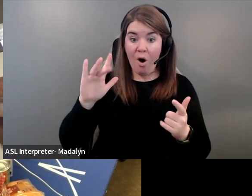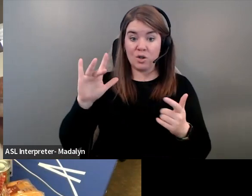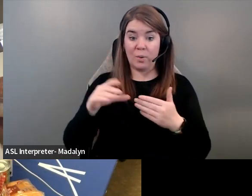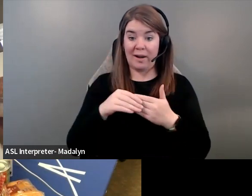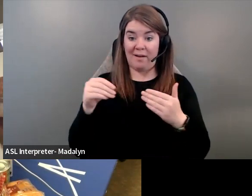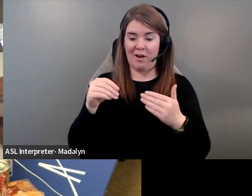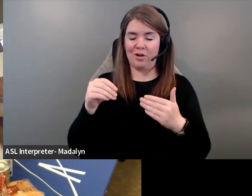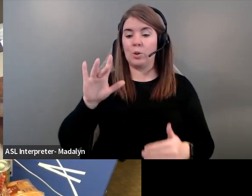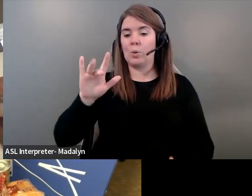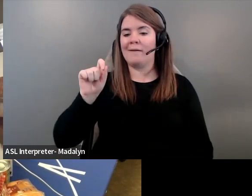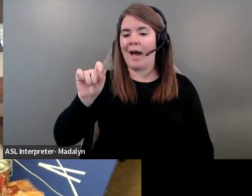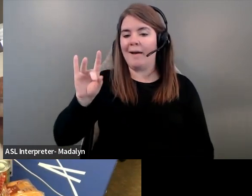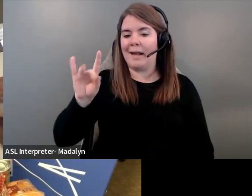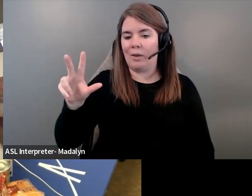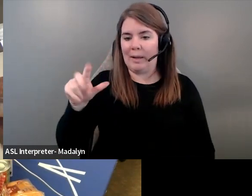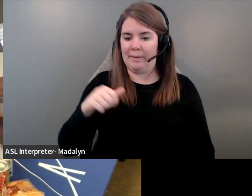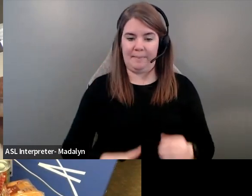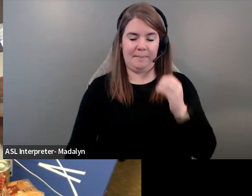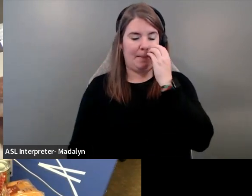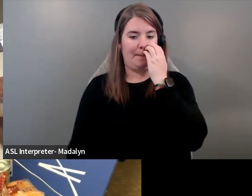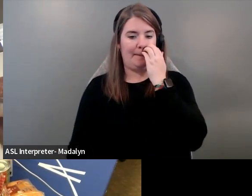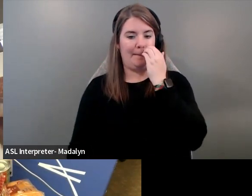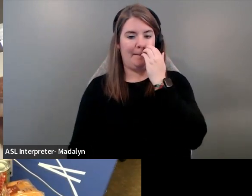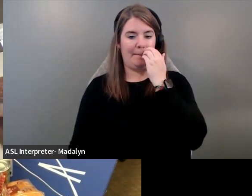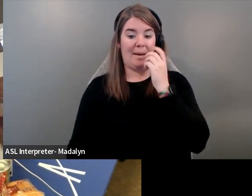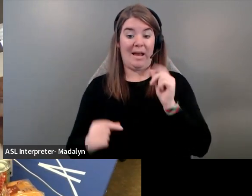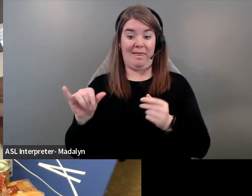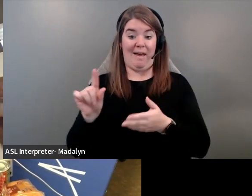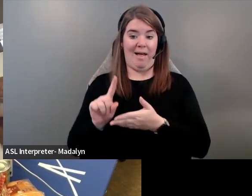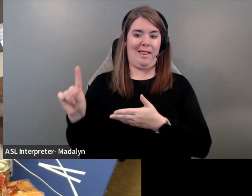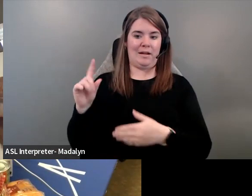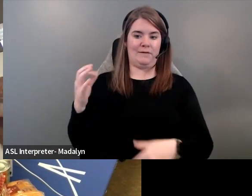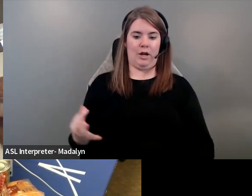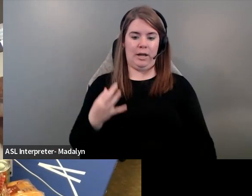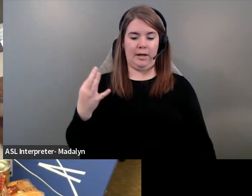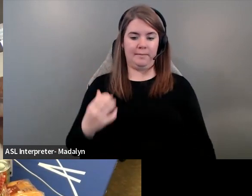$25.83. There's my receipts. And I did that last Friday.